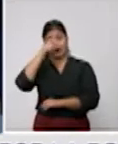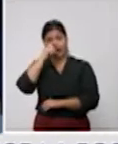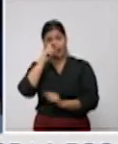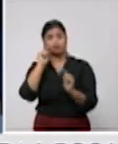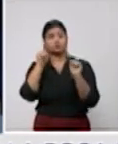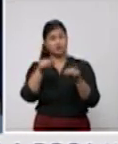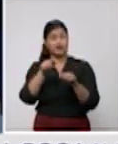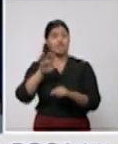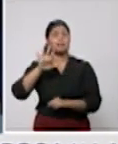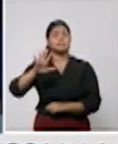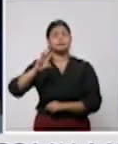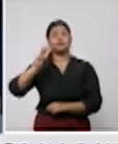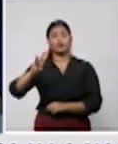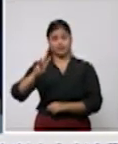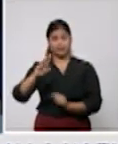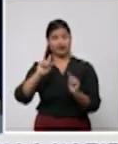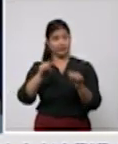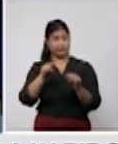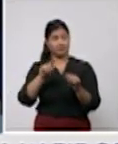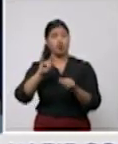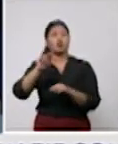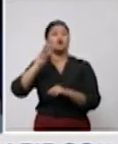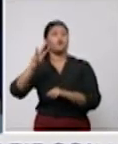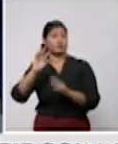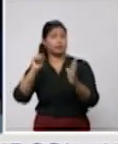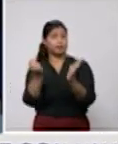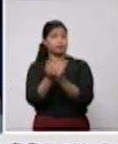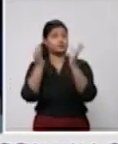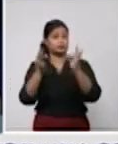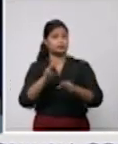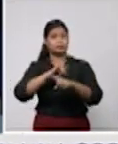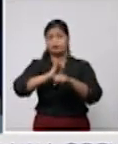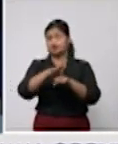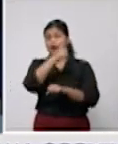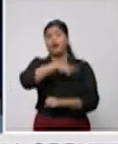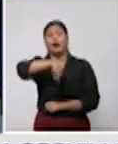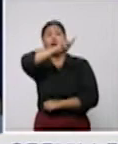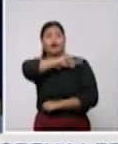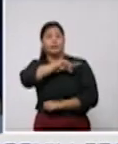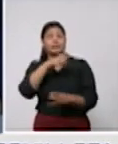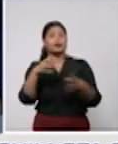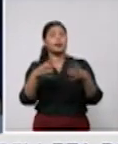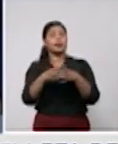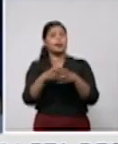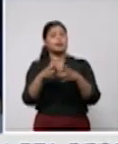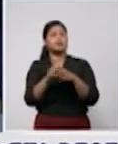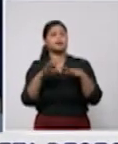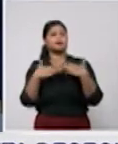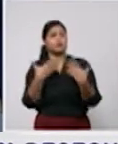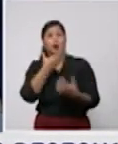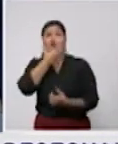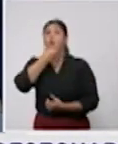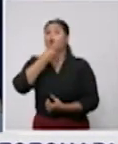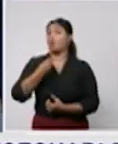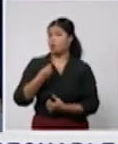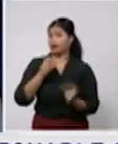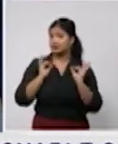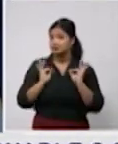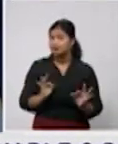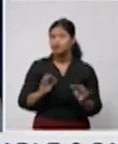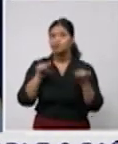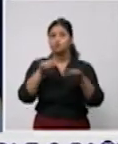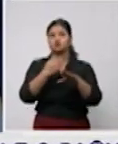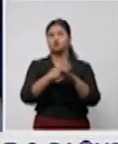people. This is a trend we have been seeing in the country over recent weeks.